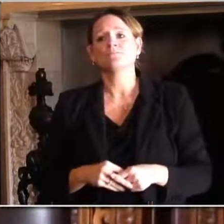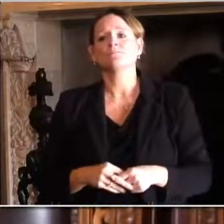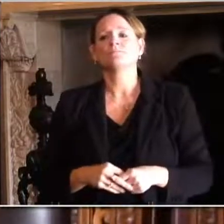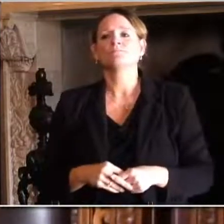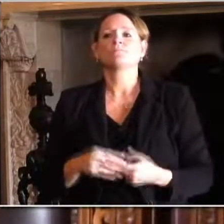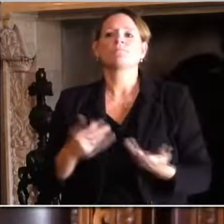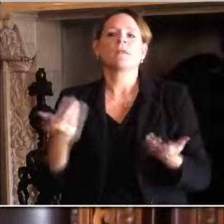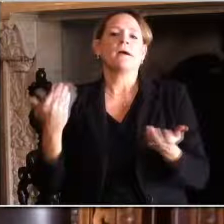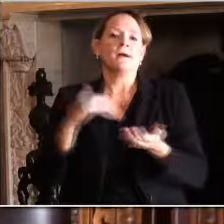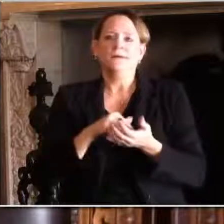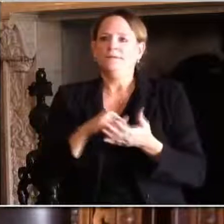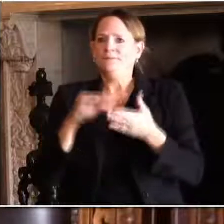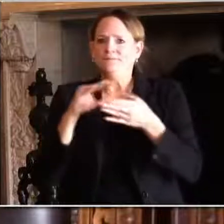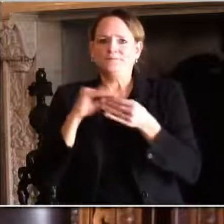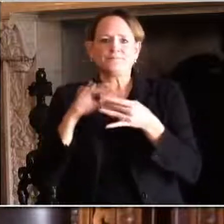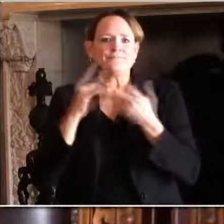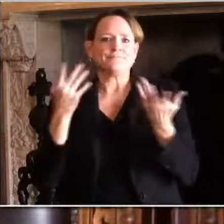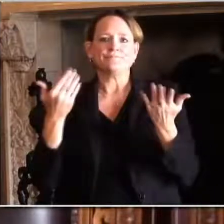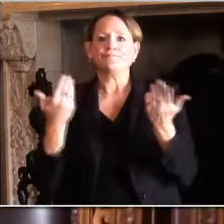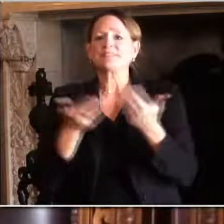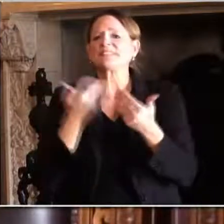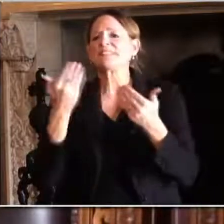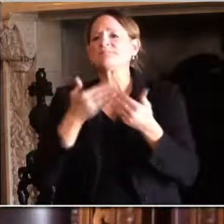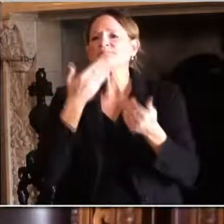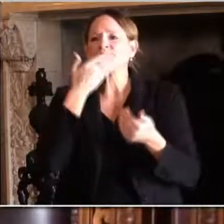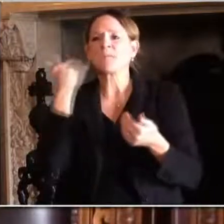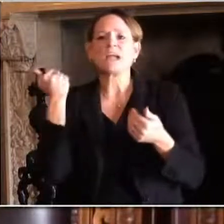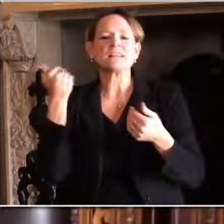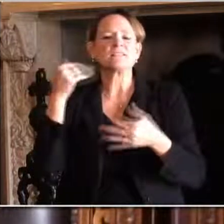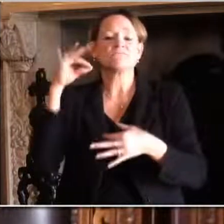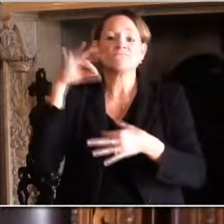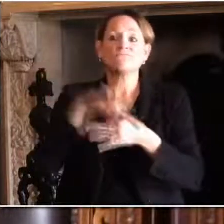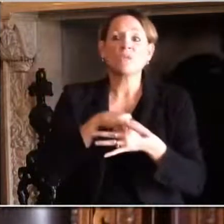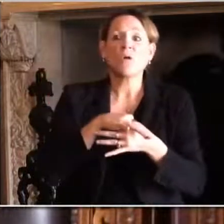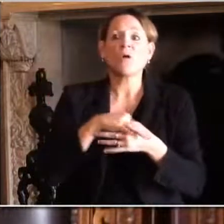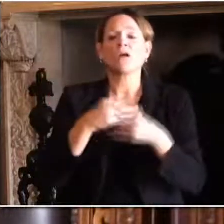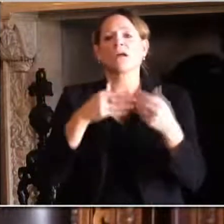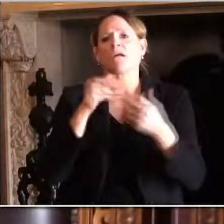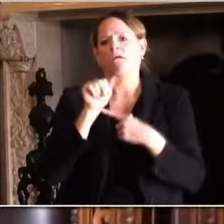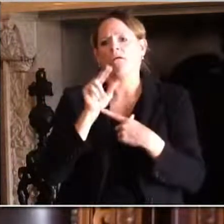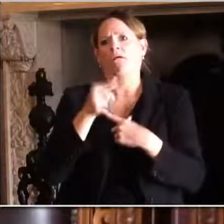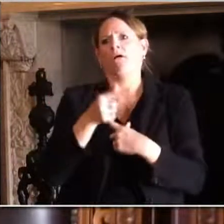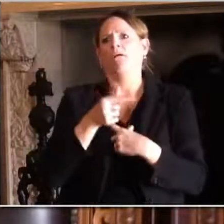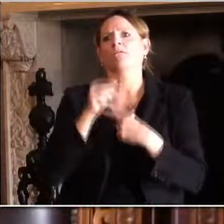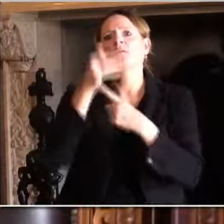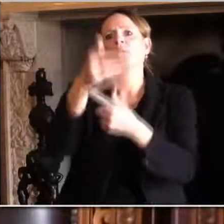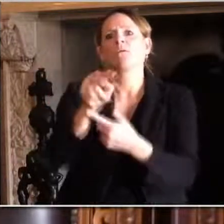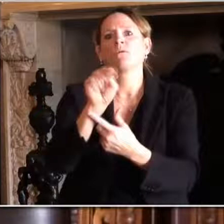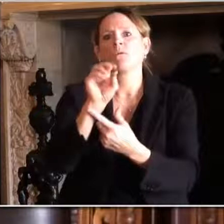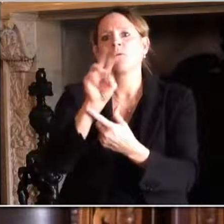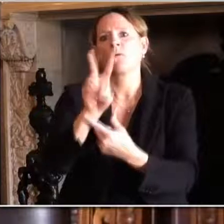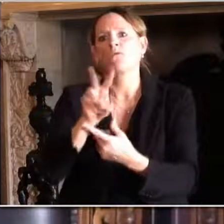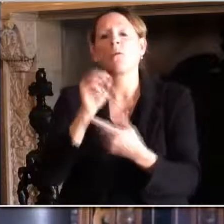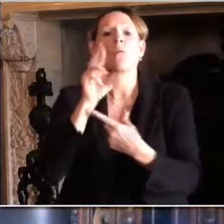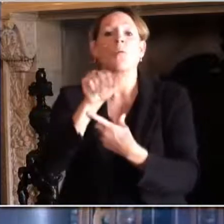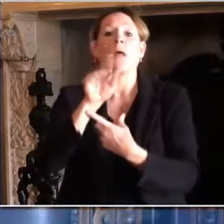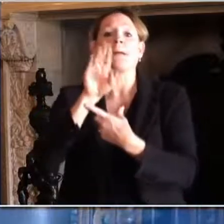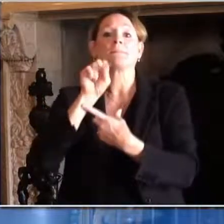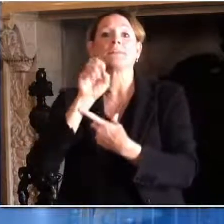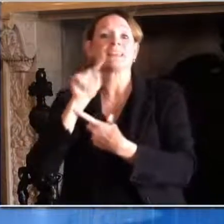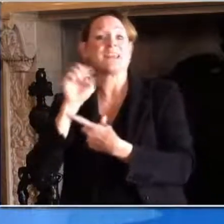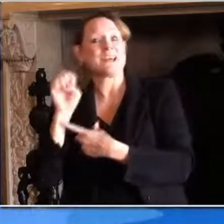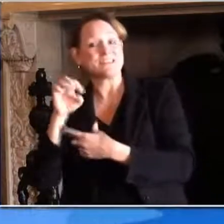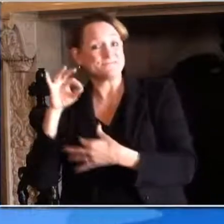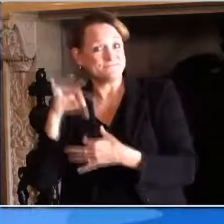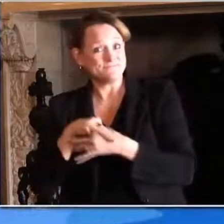vote, whether it's on August 11th or November 3rd, is to request an absentee ballot and vote by mail. Thank